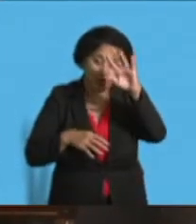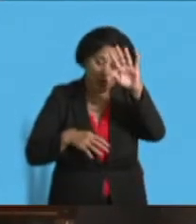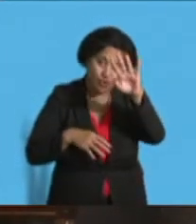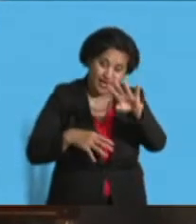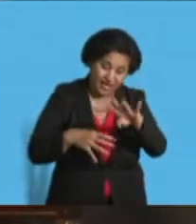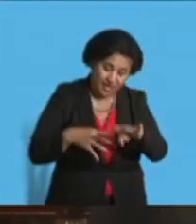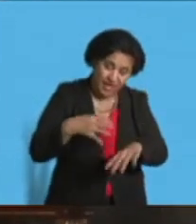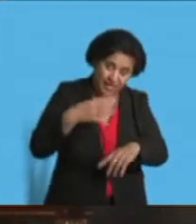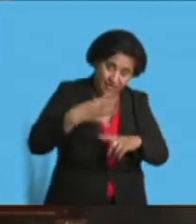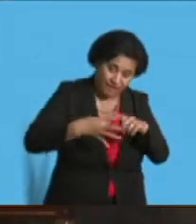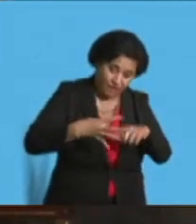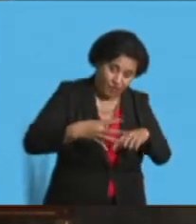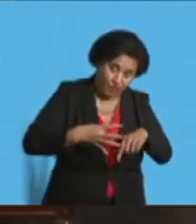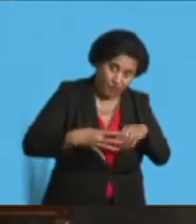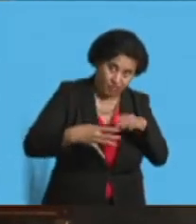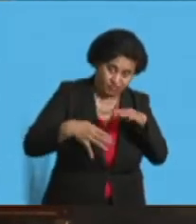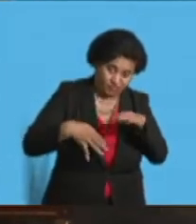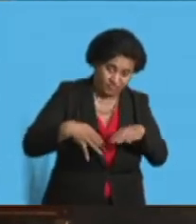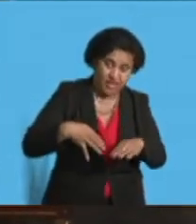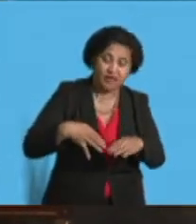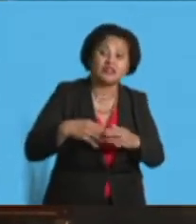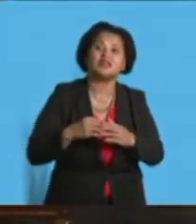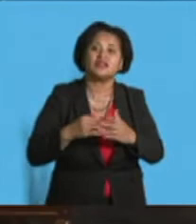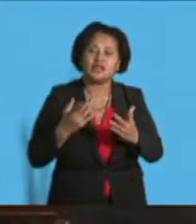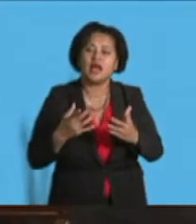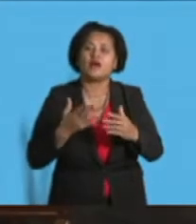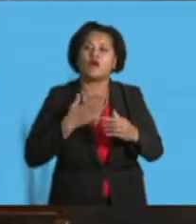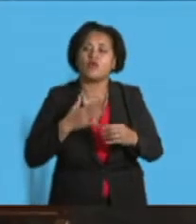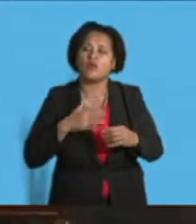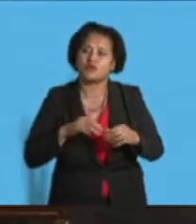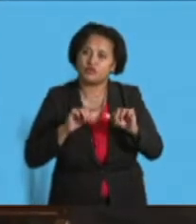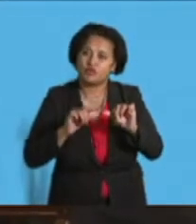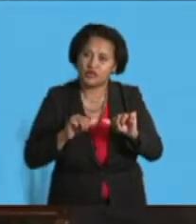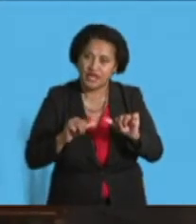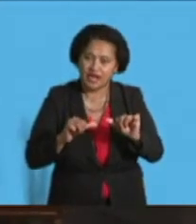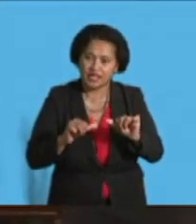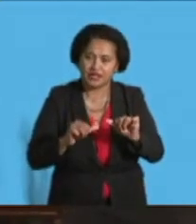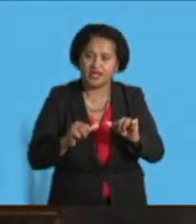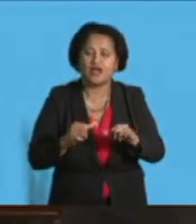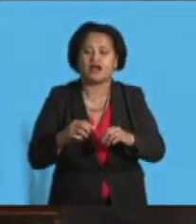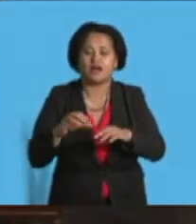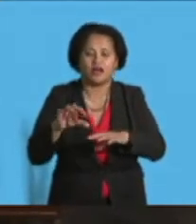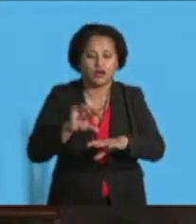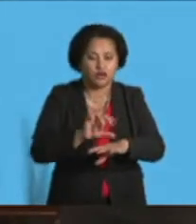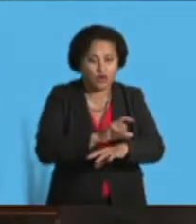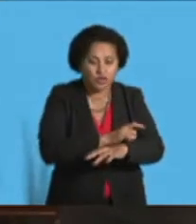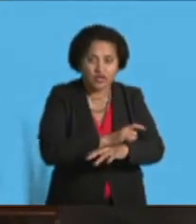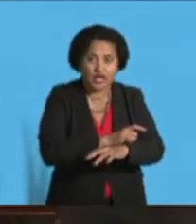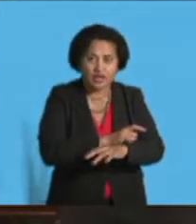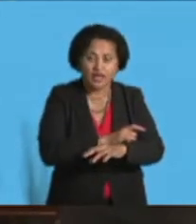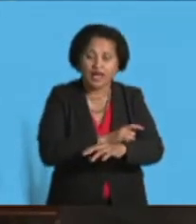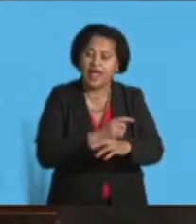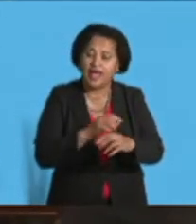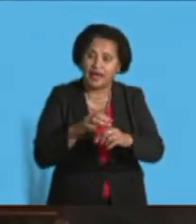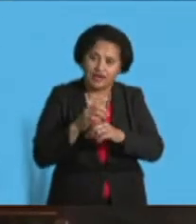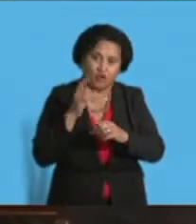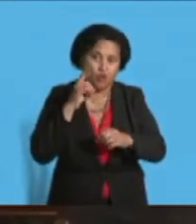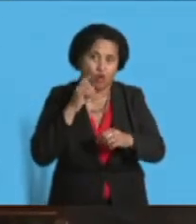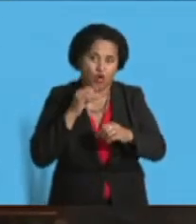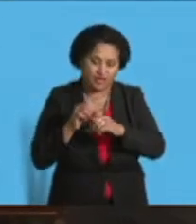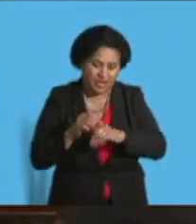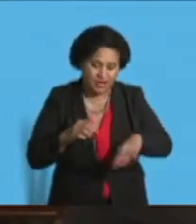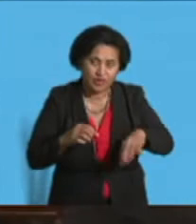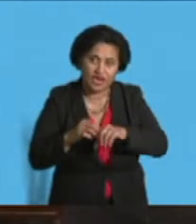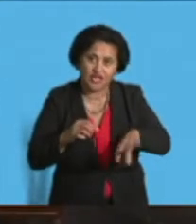formulated to ensure adequate drainage, coastal protection and irrigation support to all Fijian families through the provision of effective flood management